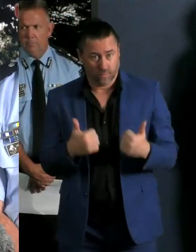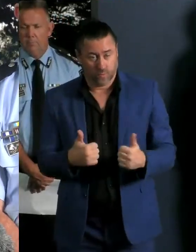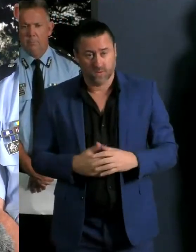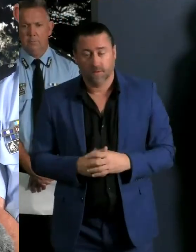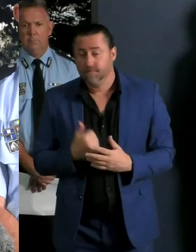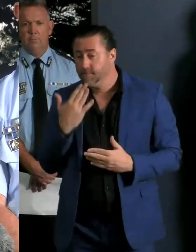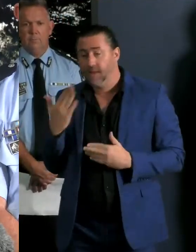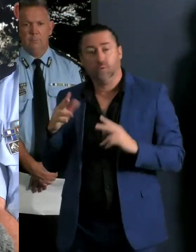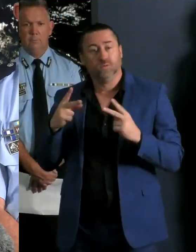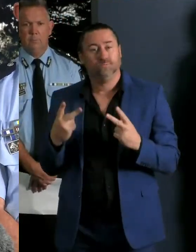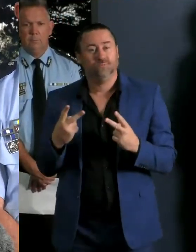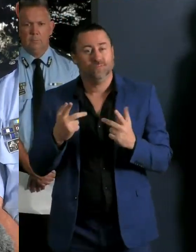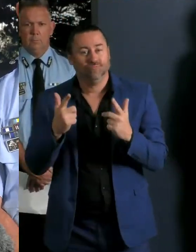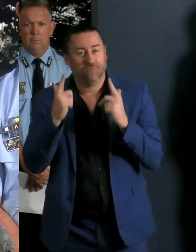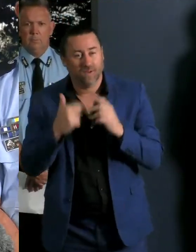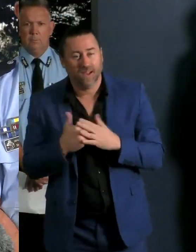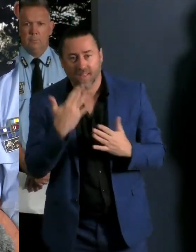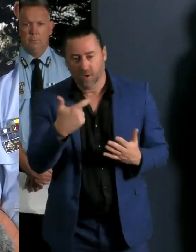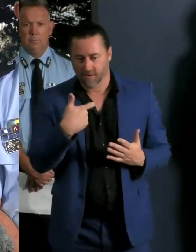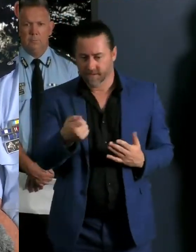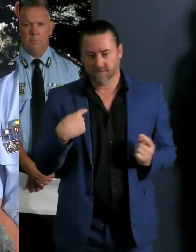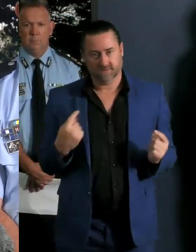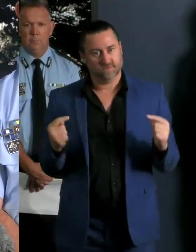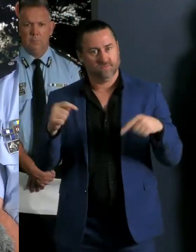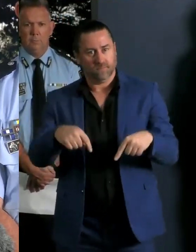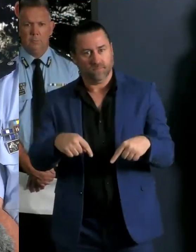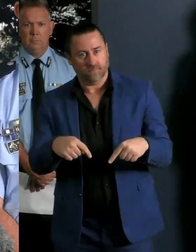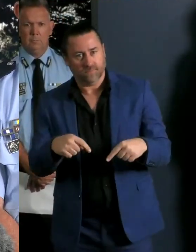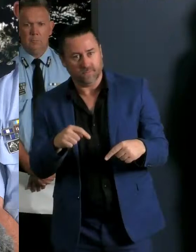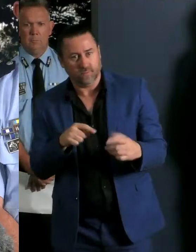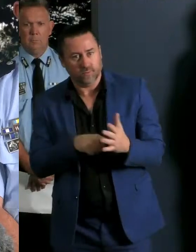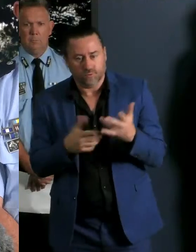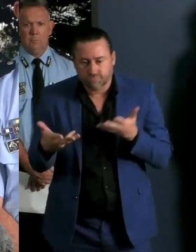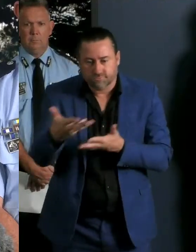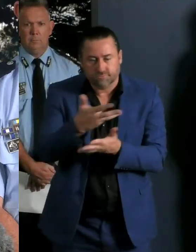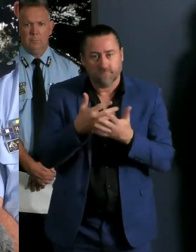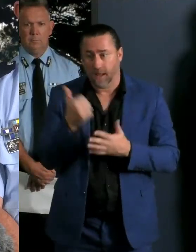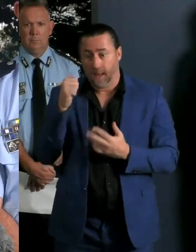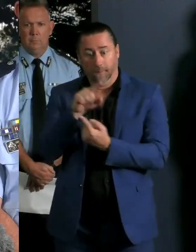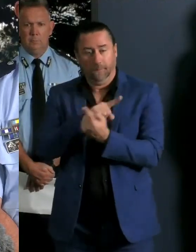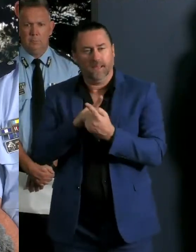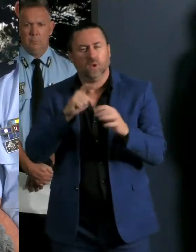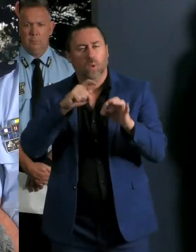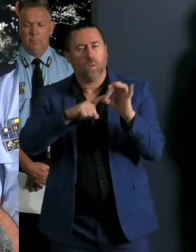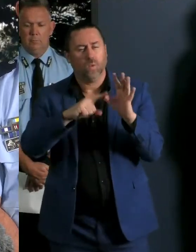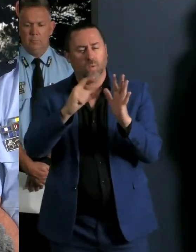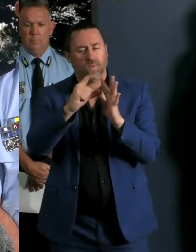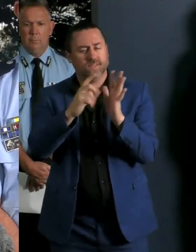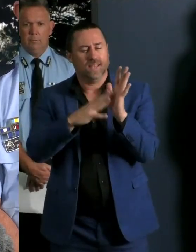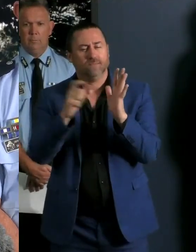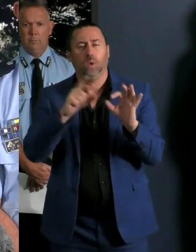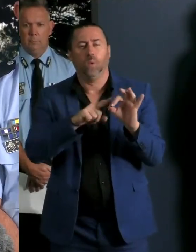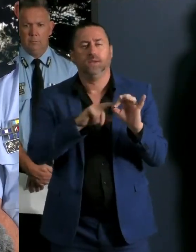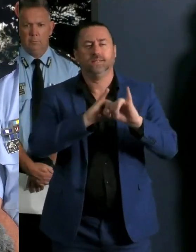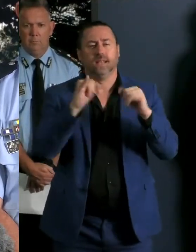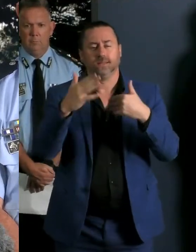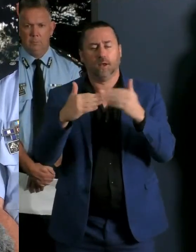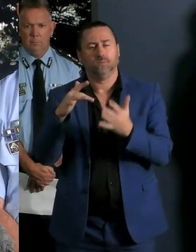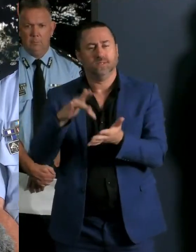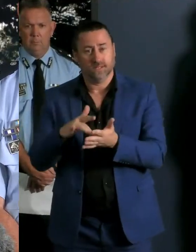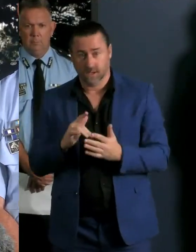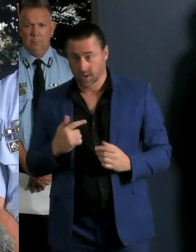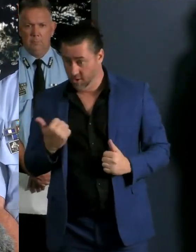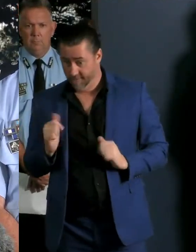Thanks, Deputy Premier, and thank you very much for the invitation to join today's QDMC meeting. As you said, I haven't participated in one of those